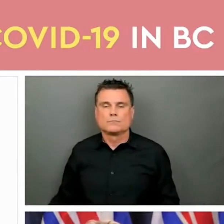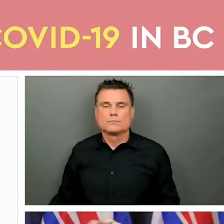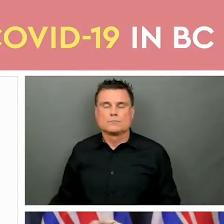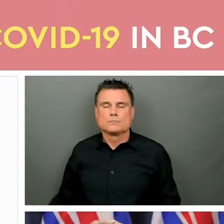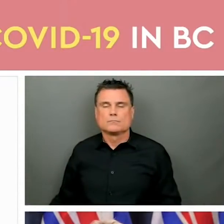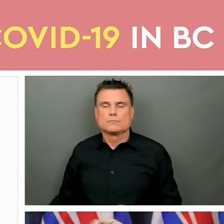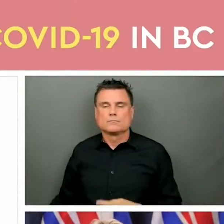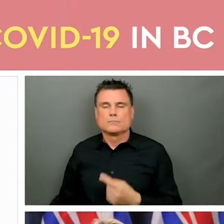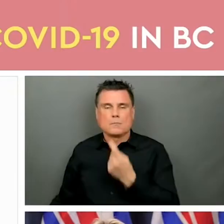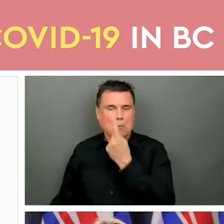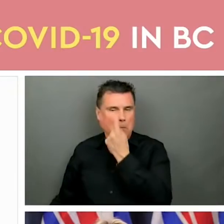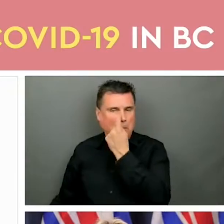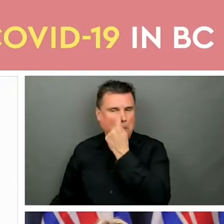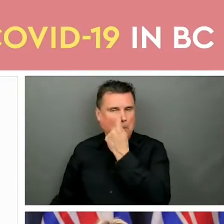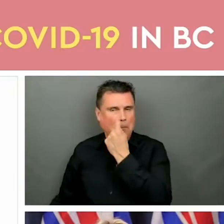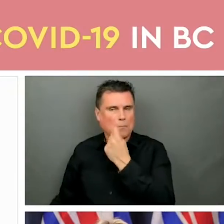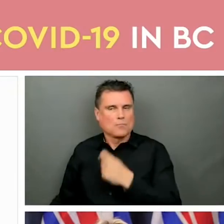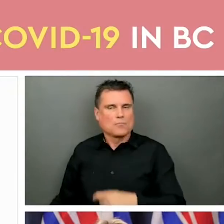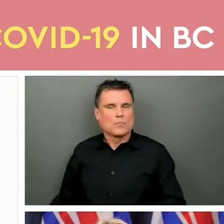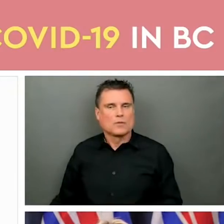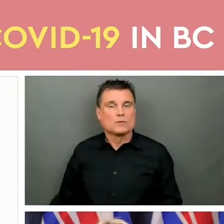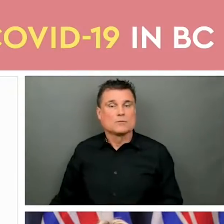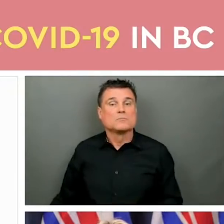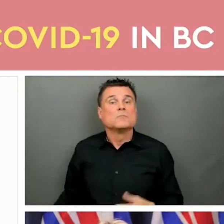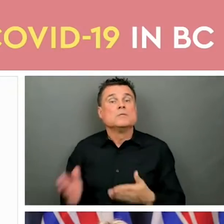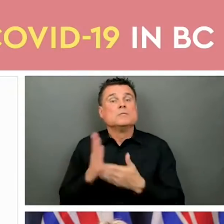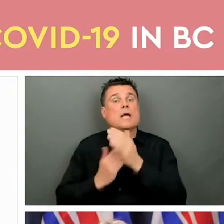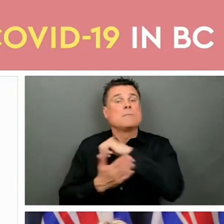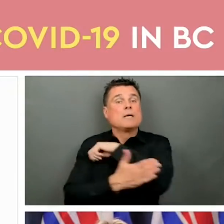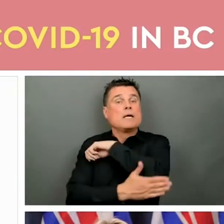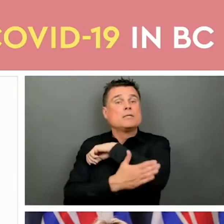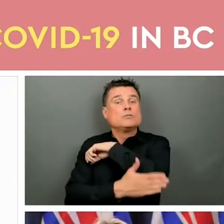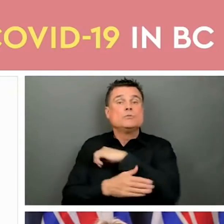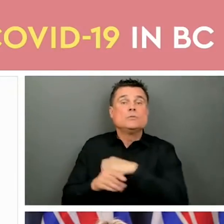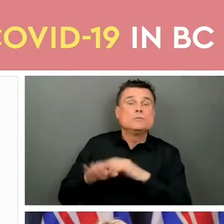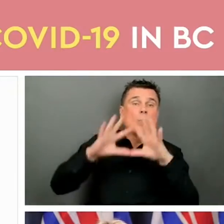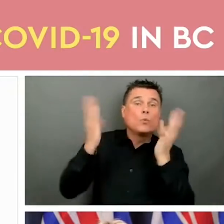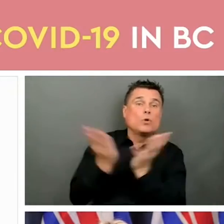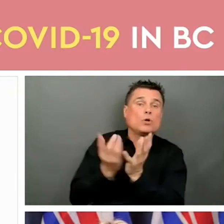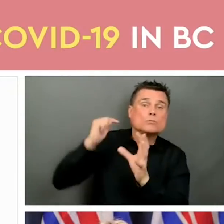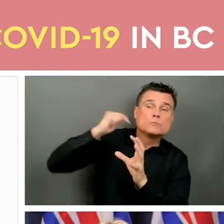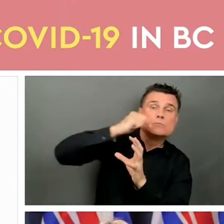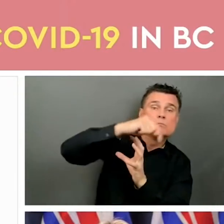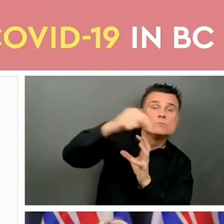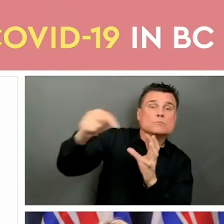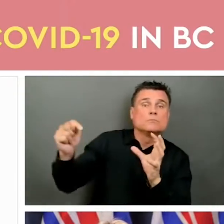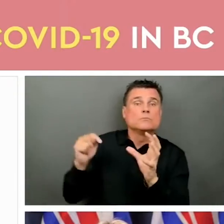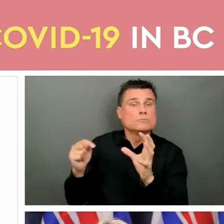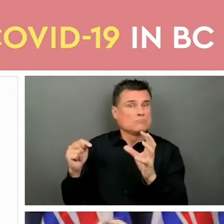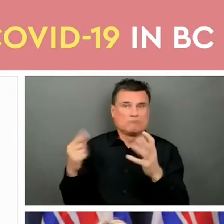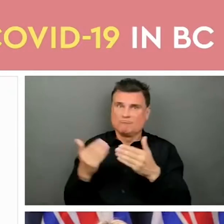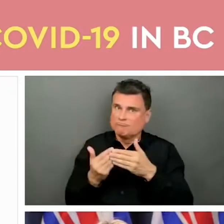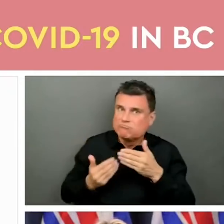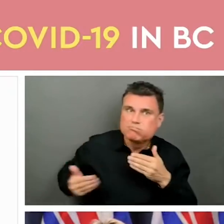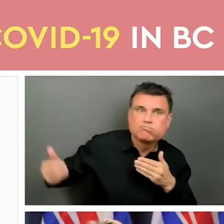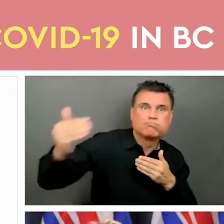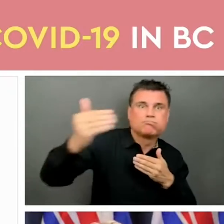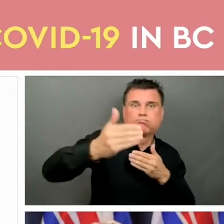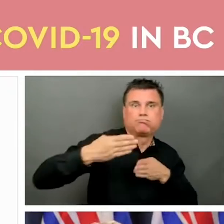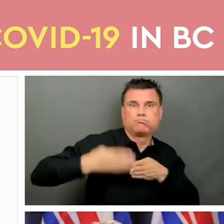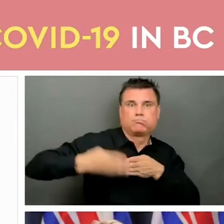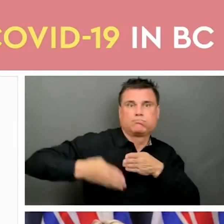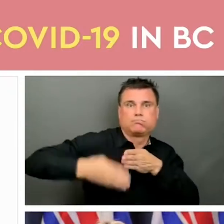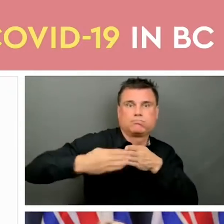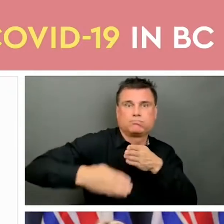the countries that have been ahead of us in this vaccine journey, we have been monitoring and working very closely with counterparts